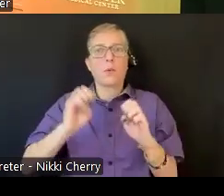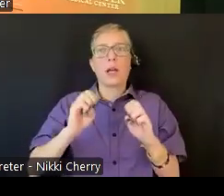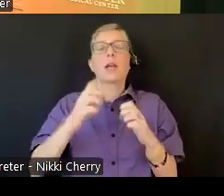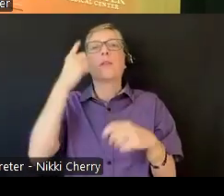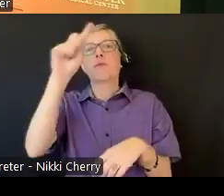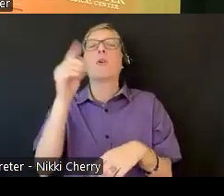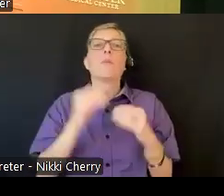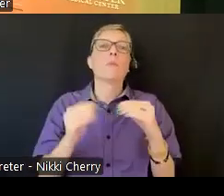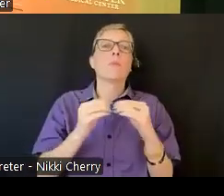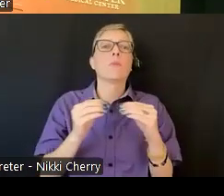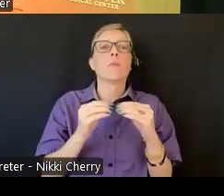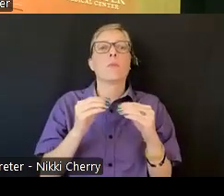more decisions in a more timely way.